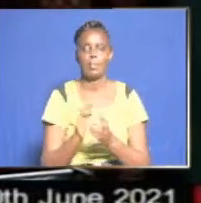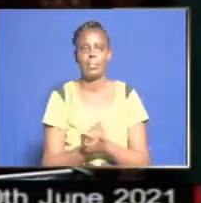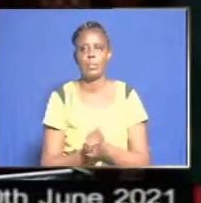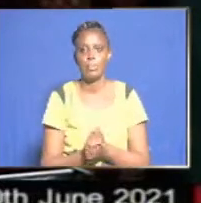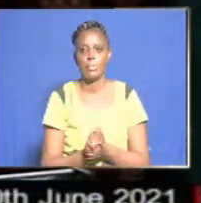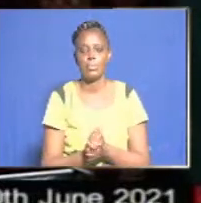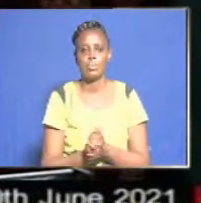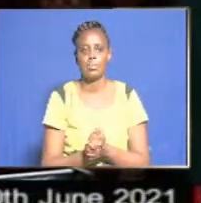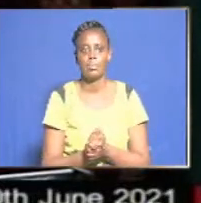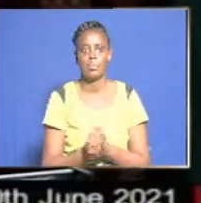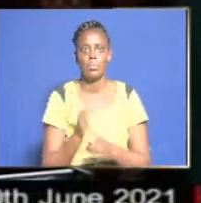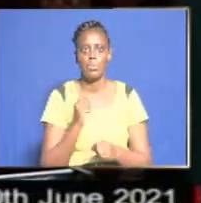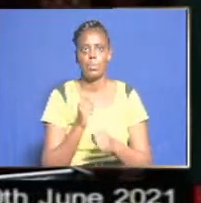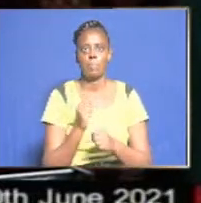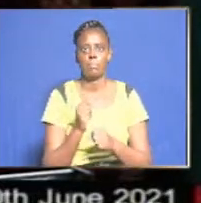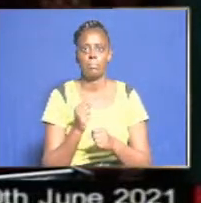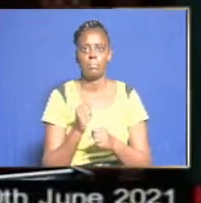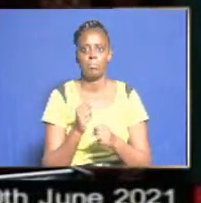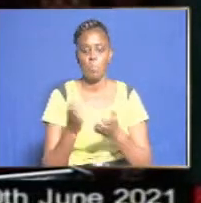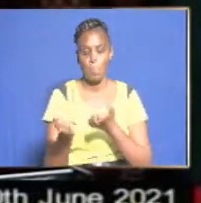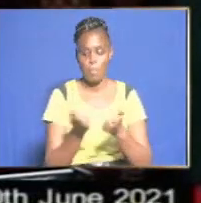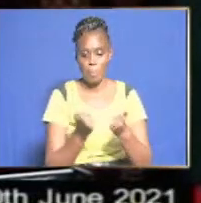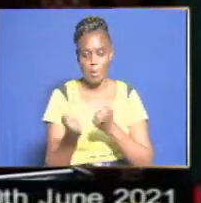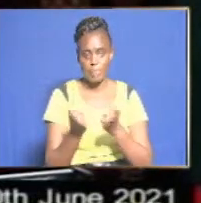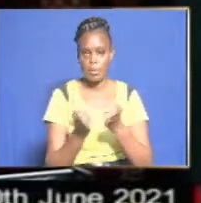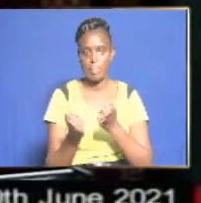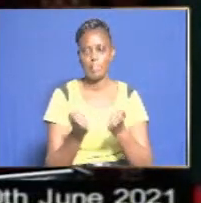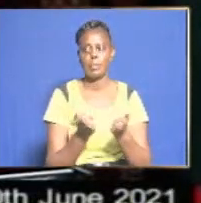which deals with interruption of business